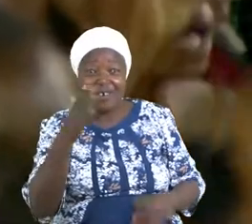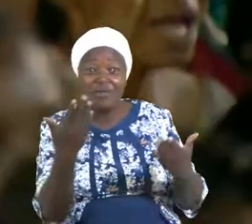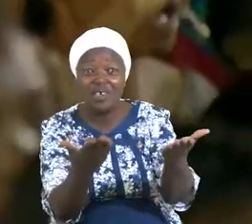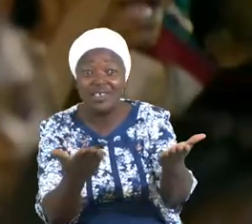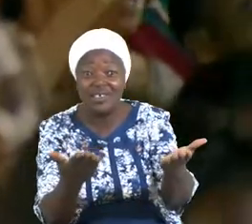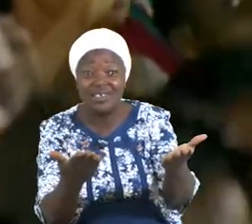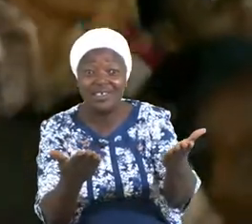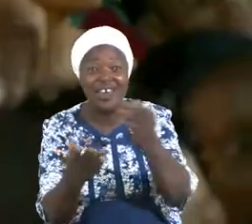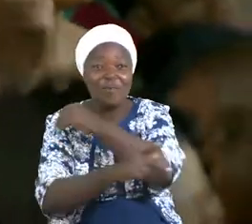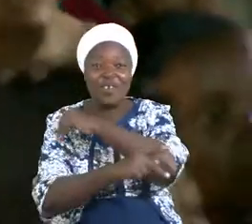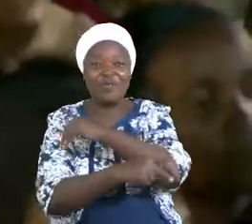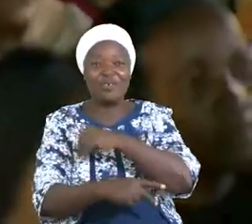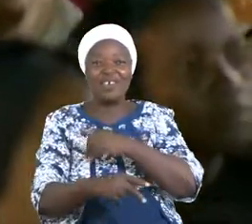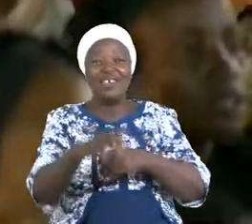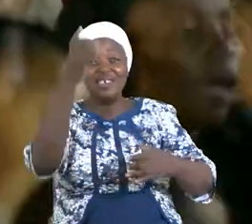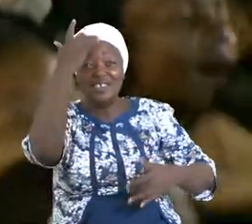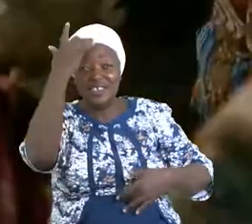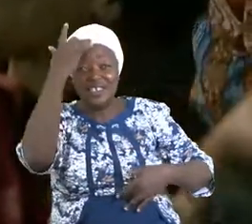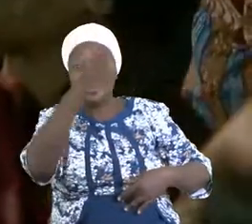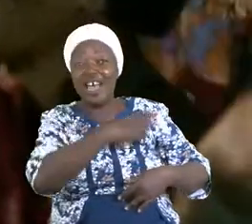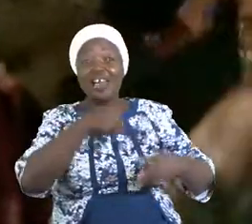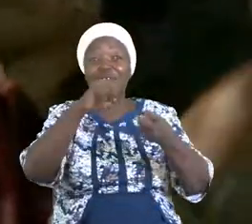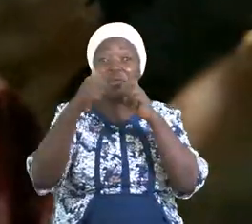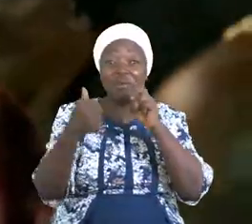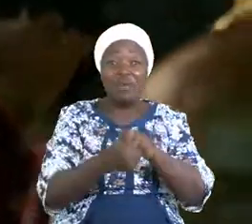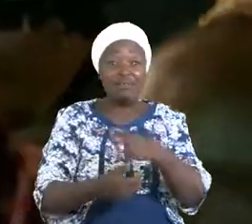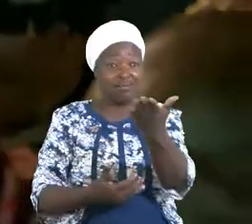I say sickness and infirmity.